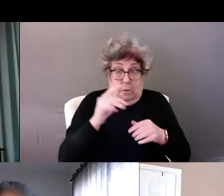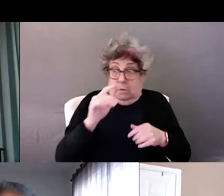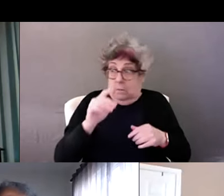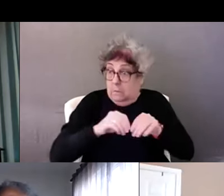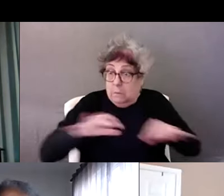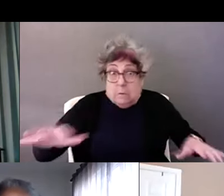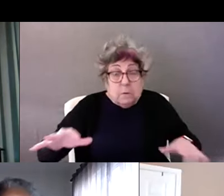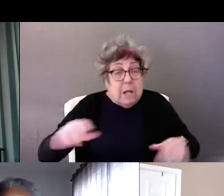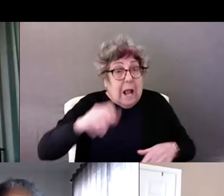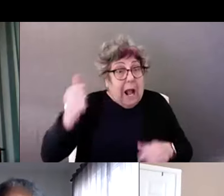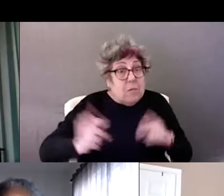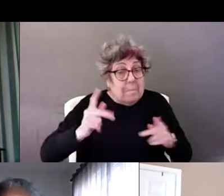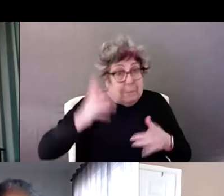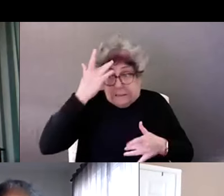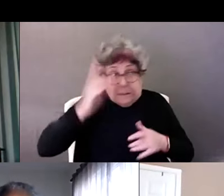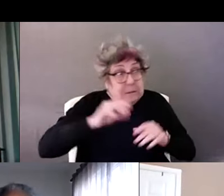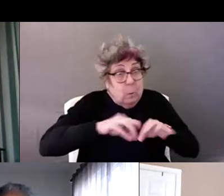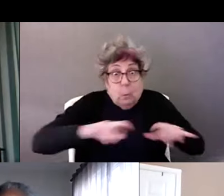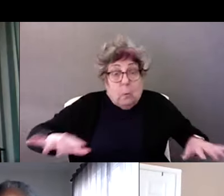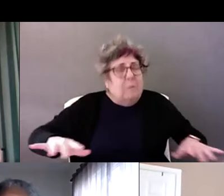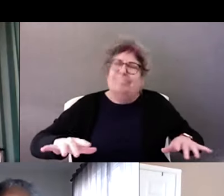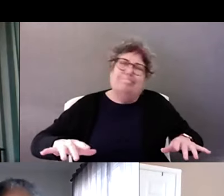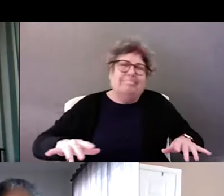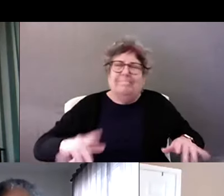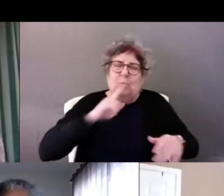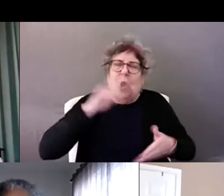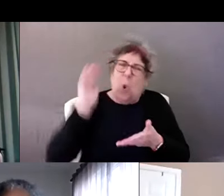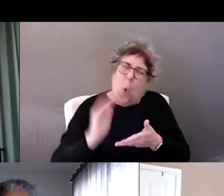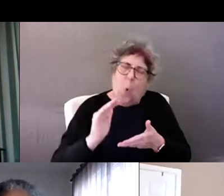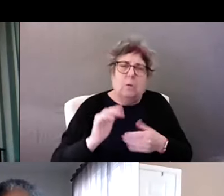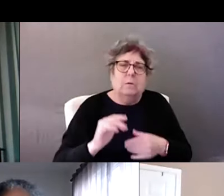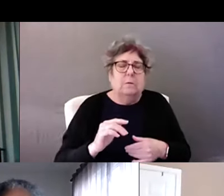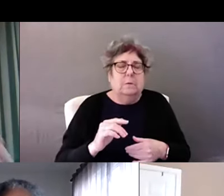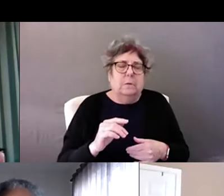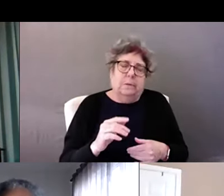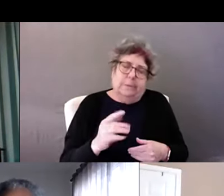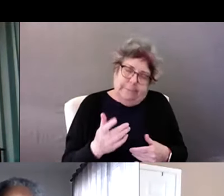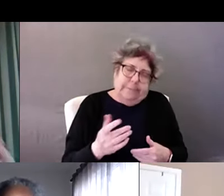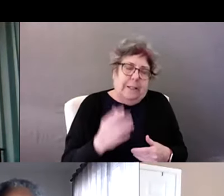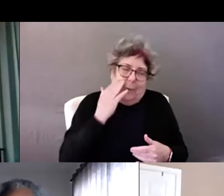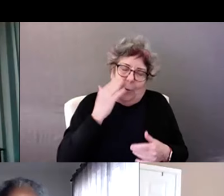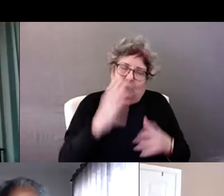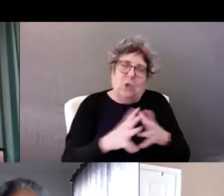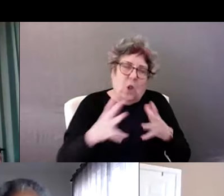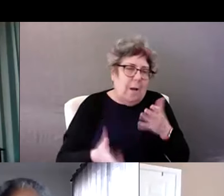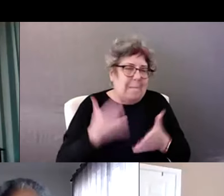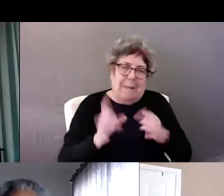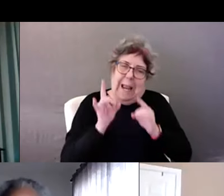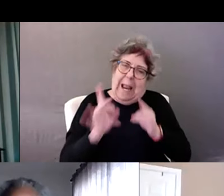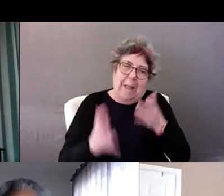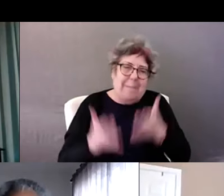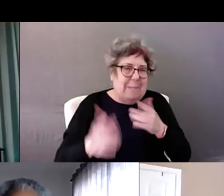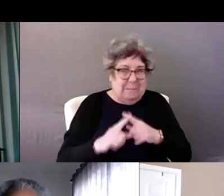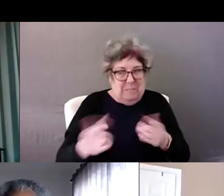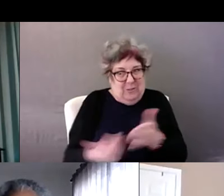But we don't know if it's zero, because there are just a lot of, we all hate maybes, but there's just a lot of maybes with a new virus we never had before. We don't have